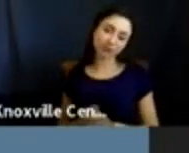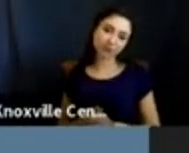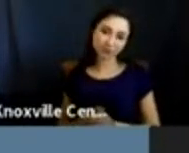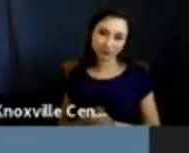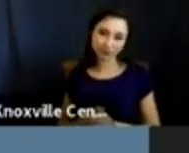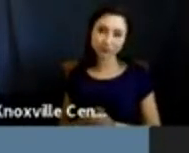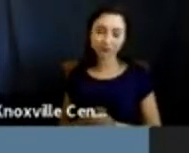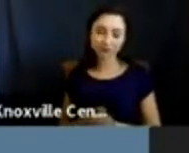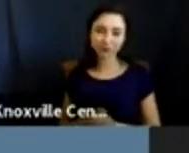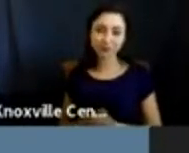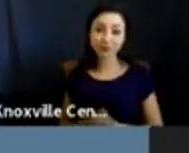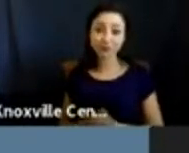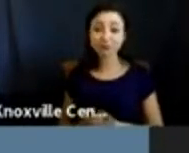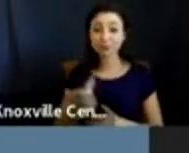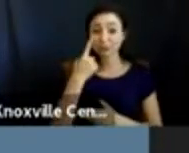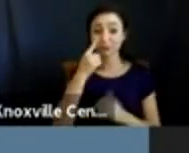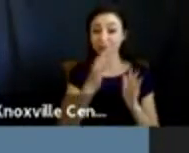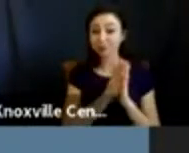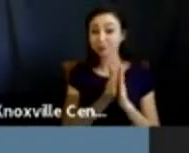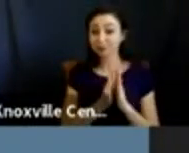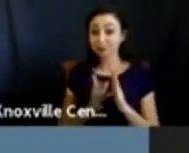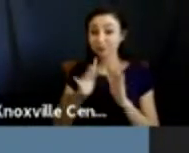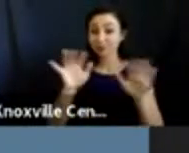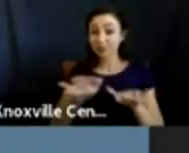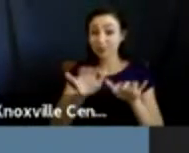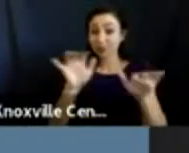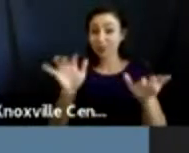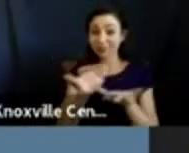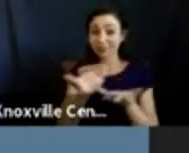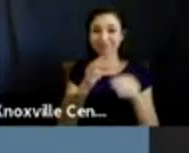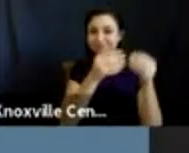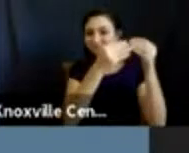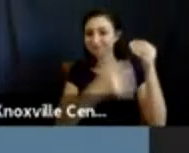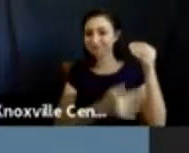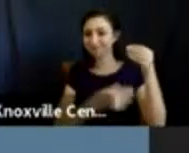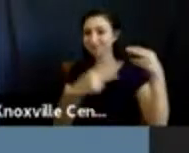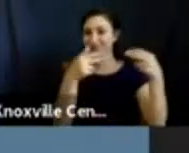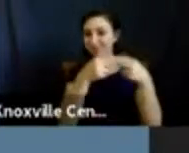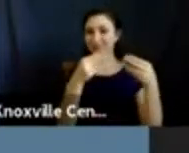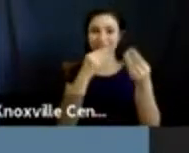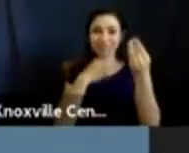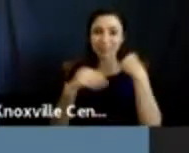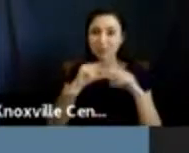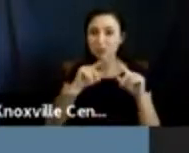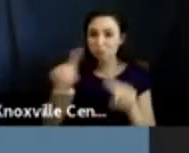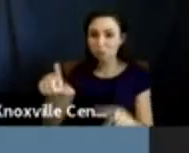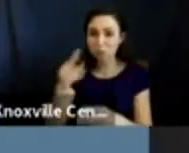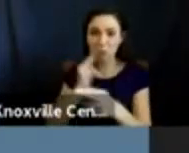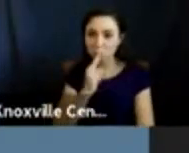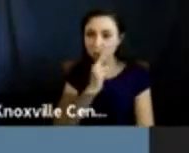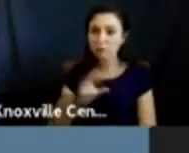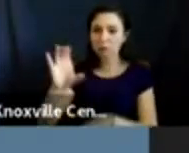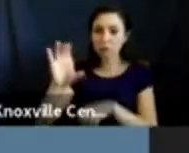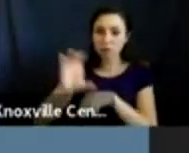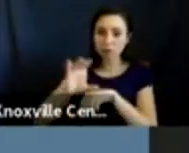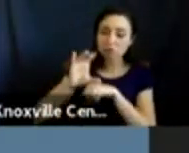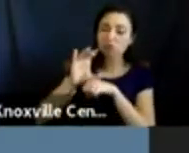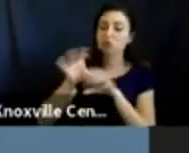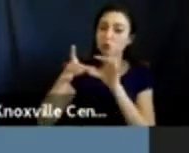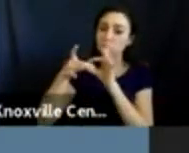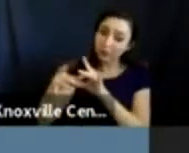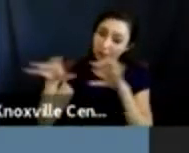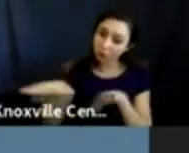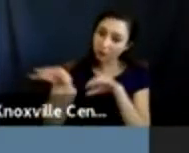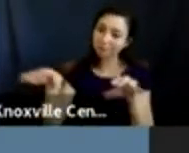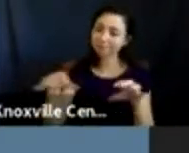So across activities, all of the activities that were listed in the slides, eating at a dine-in restaurant, going to church activities, going to large